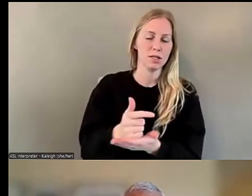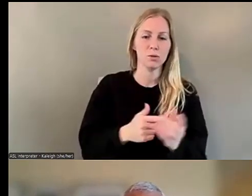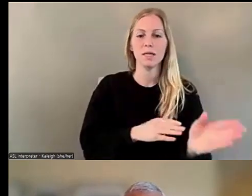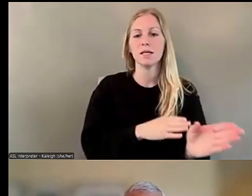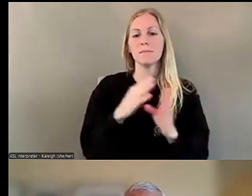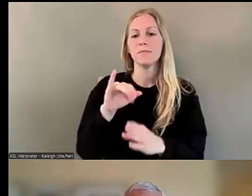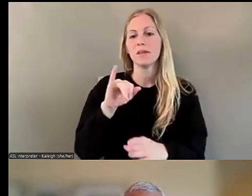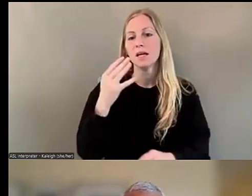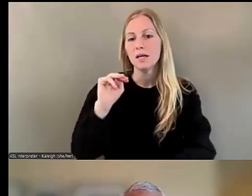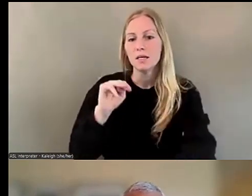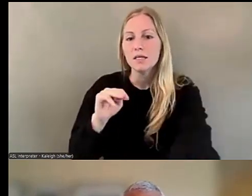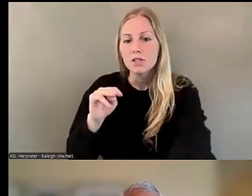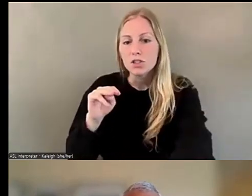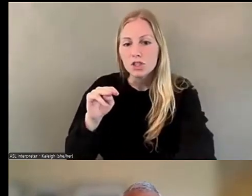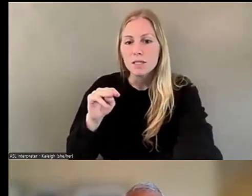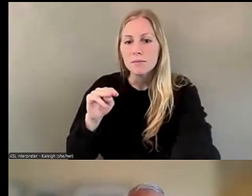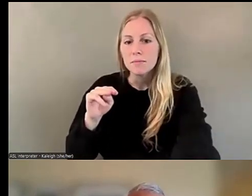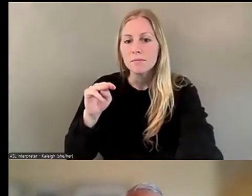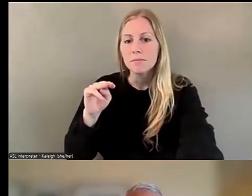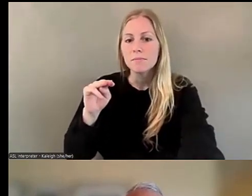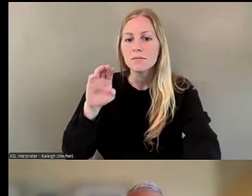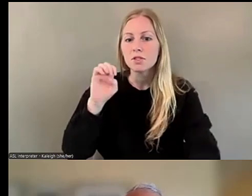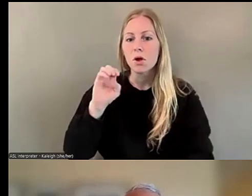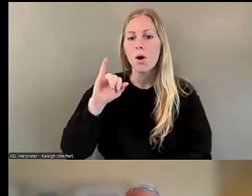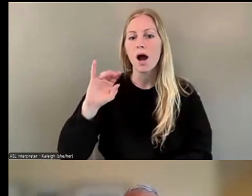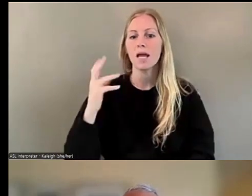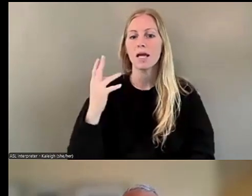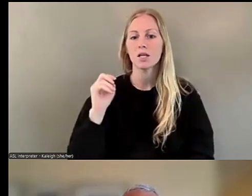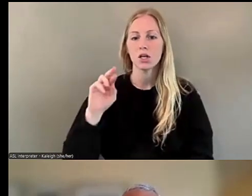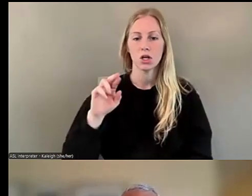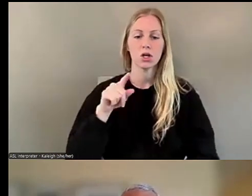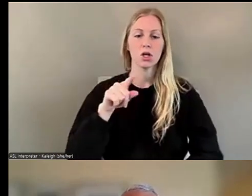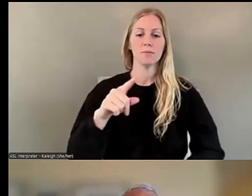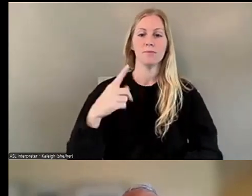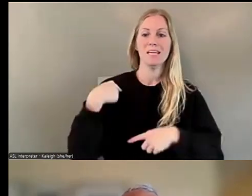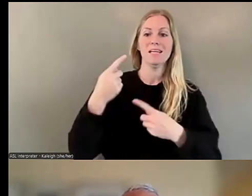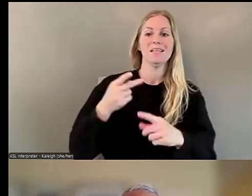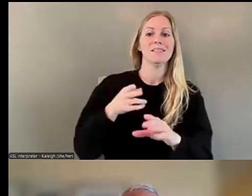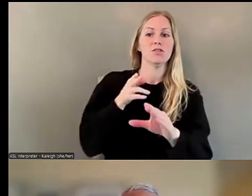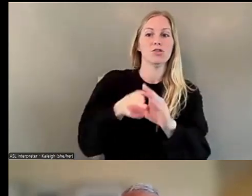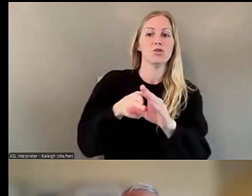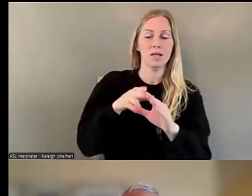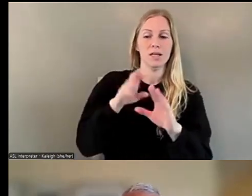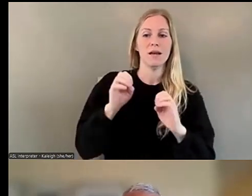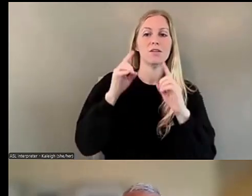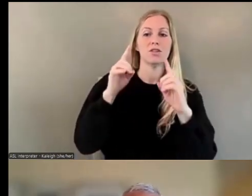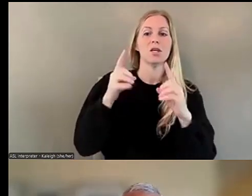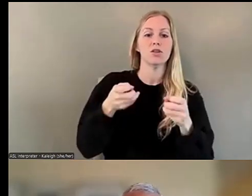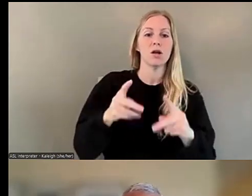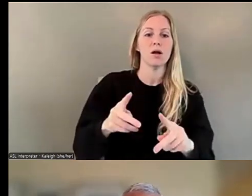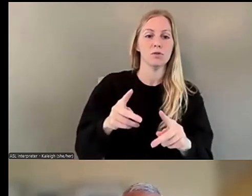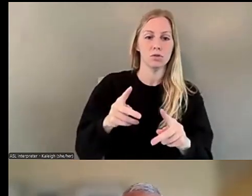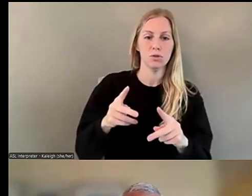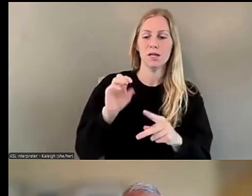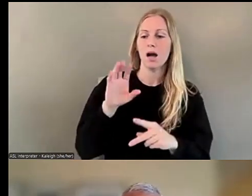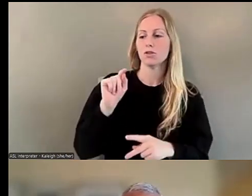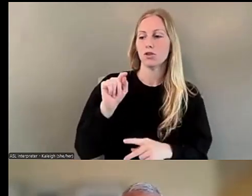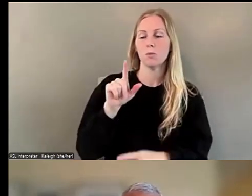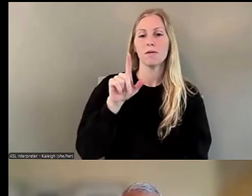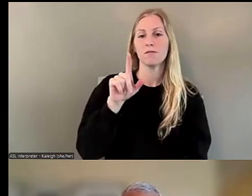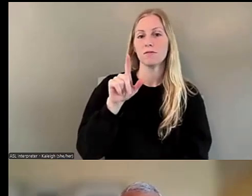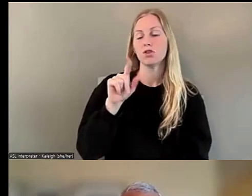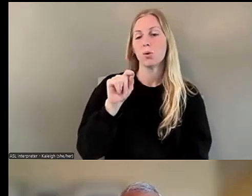of the Civil Rights Division of the Department of Justice. Since joining the Educational Opportunities section in October of